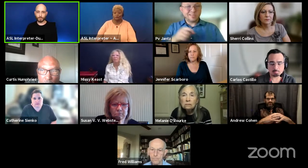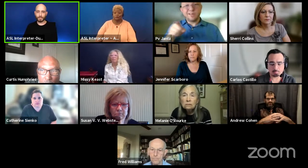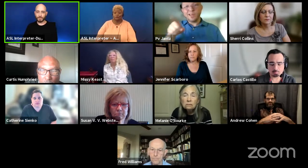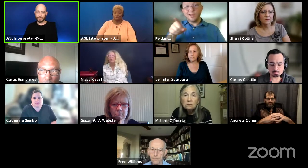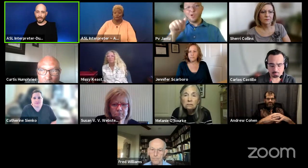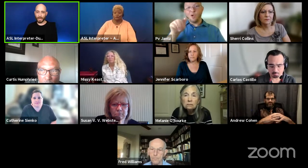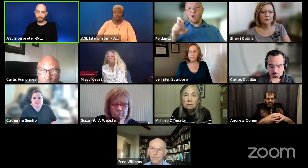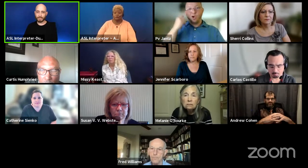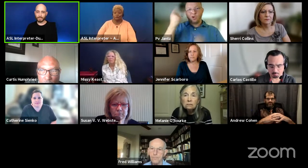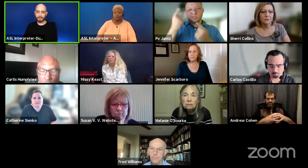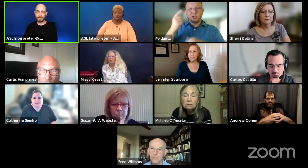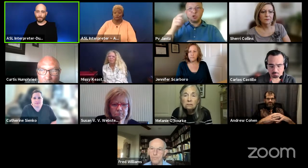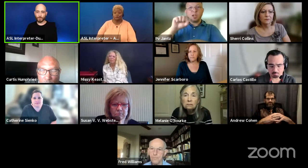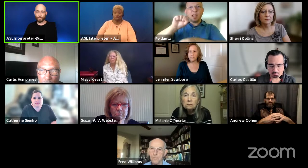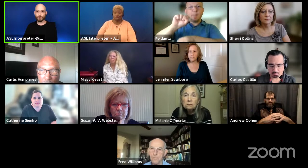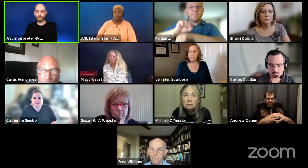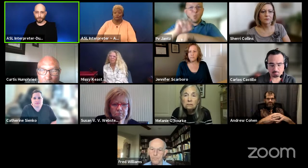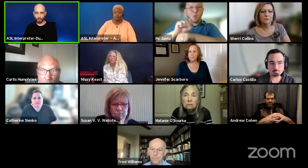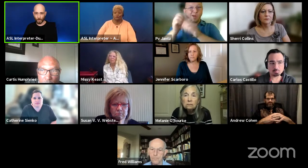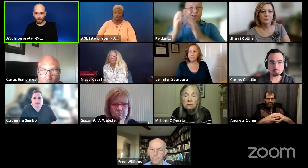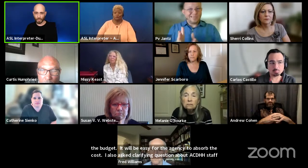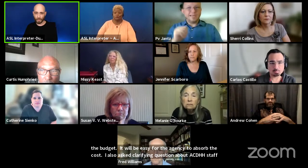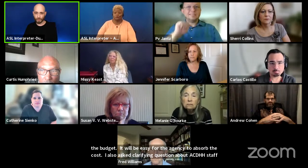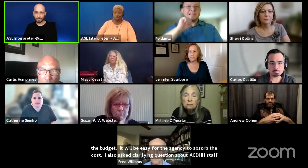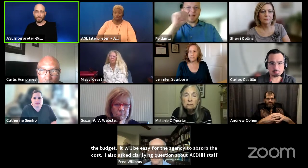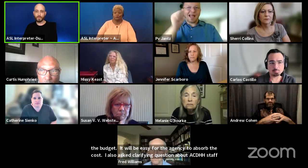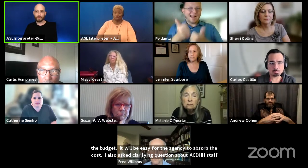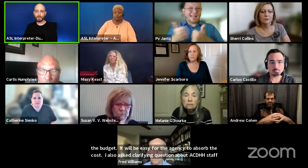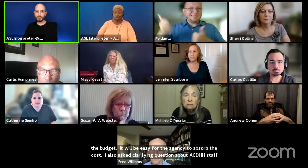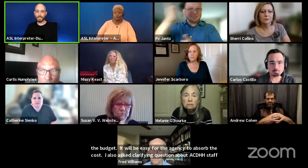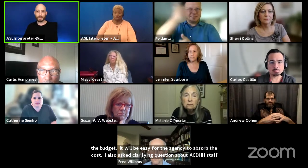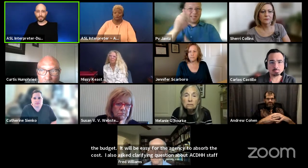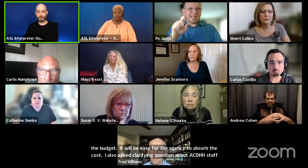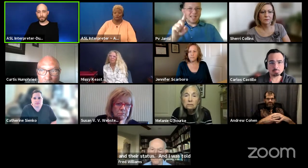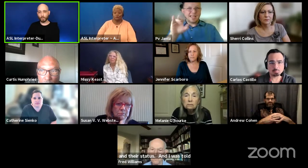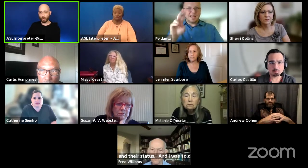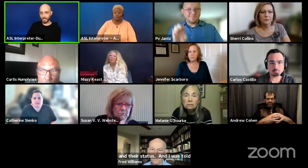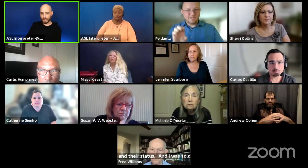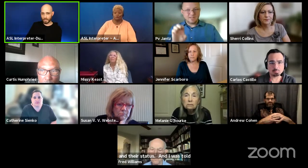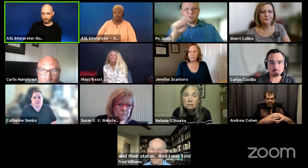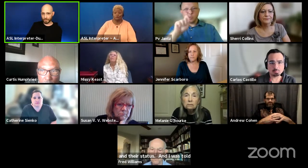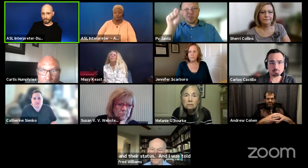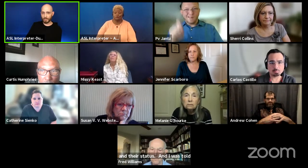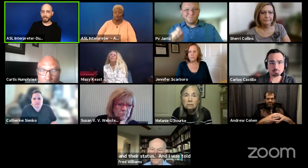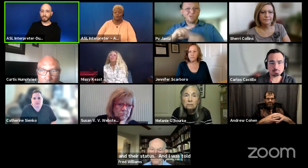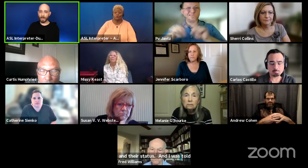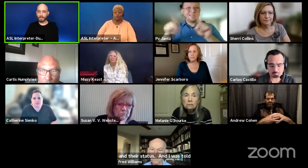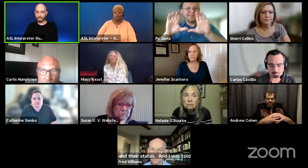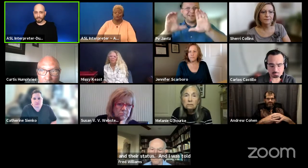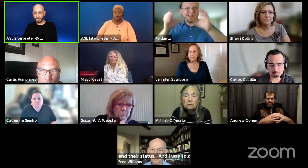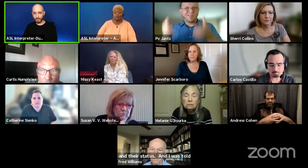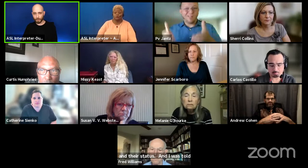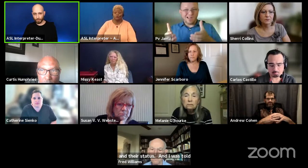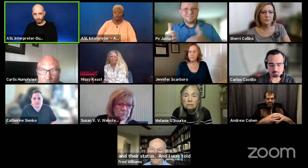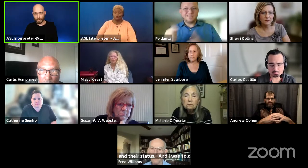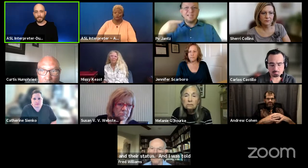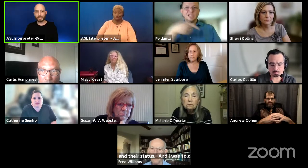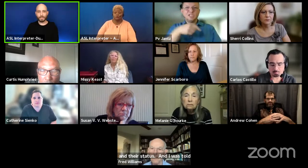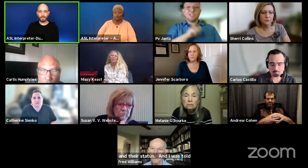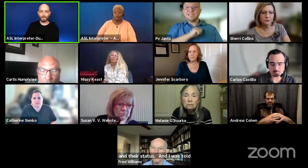was told that they would go through a different process because they're employees, not an